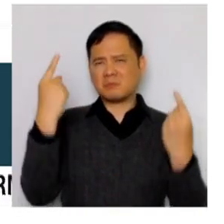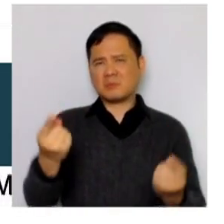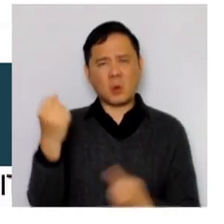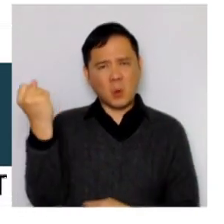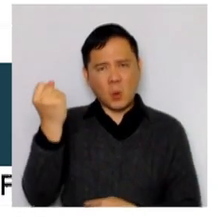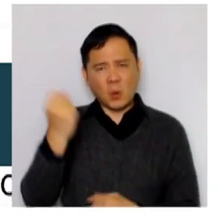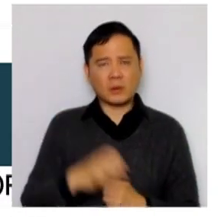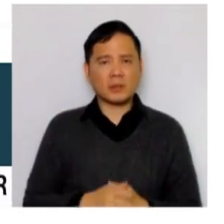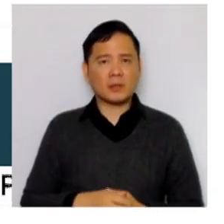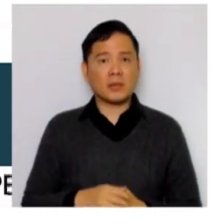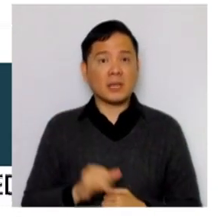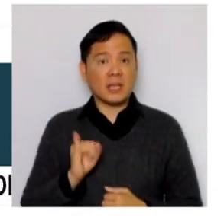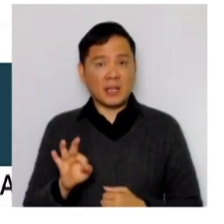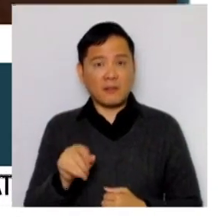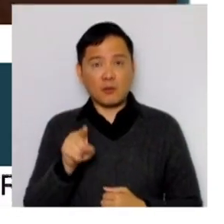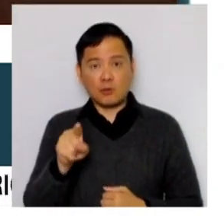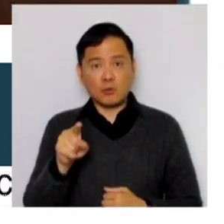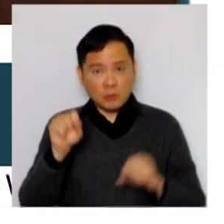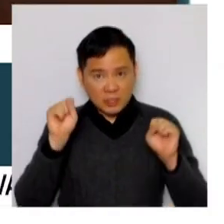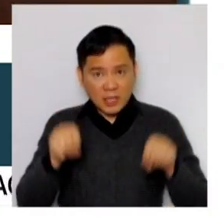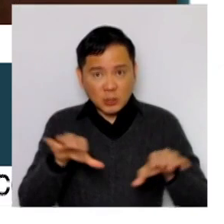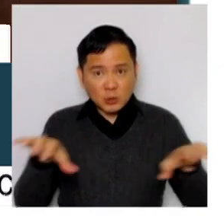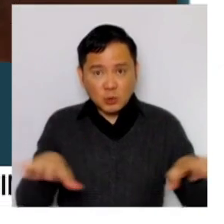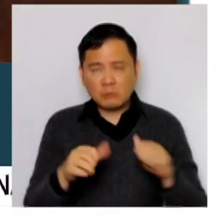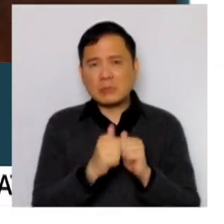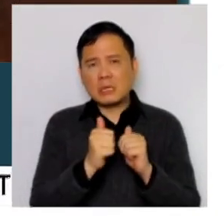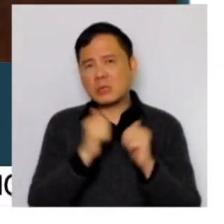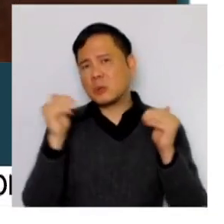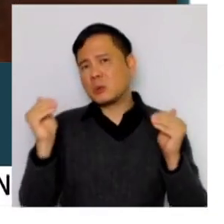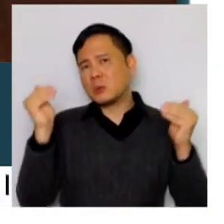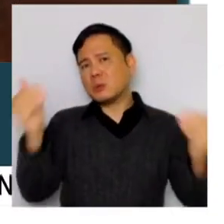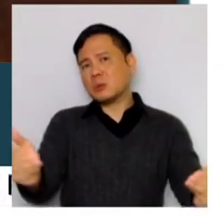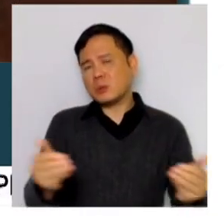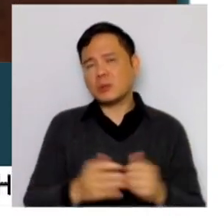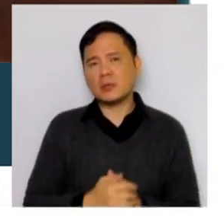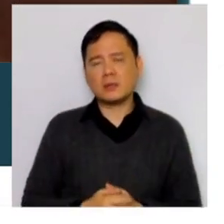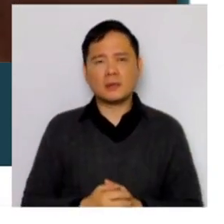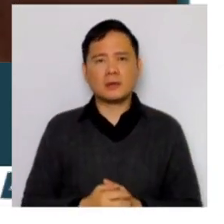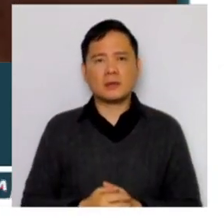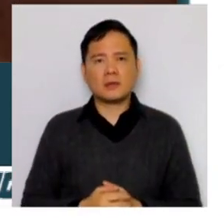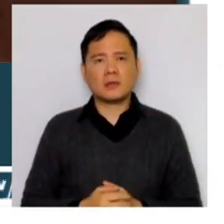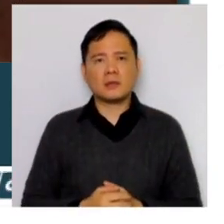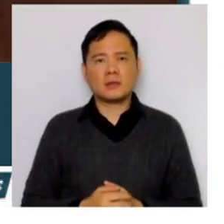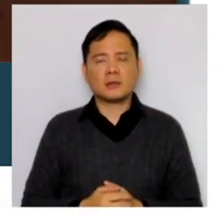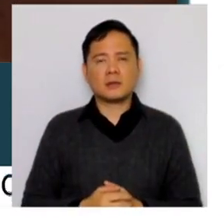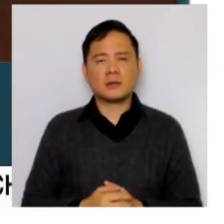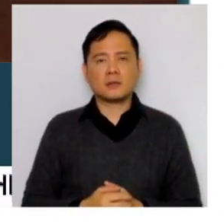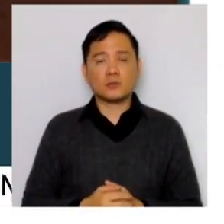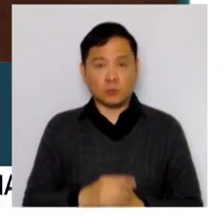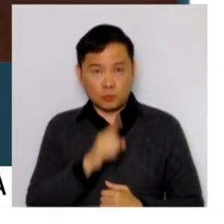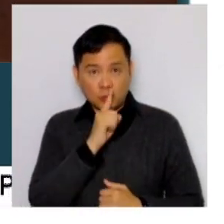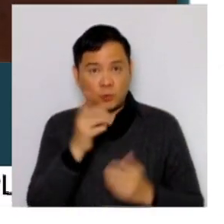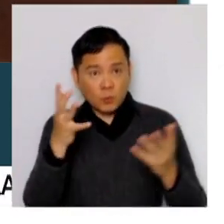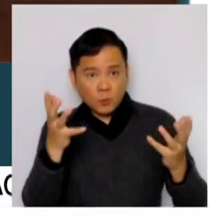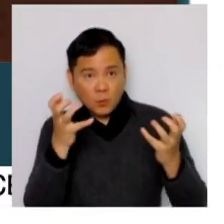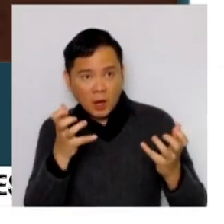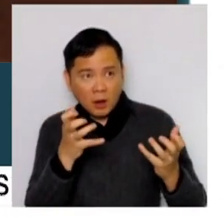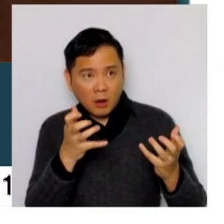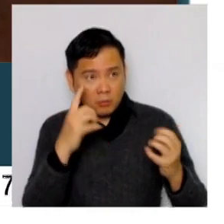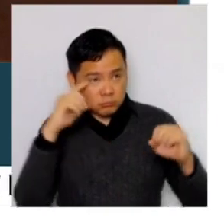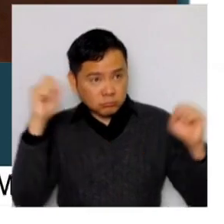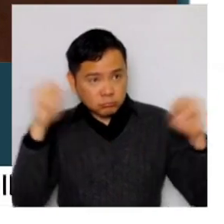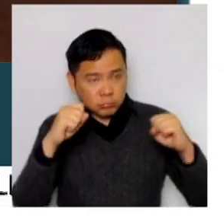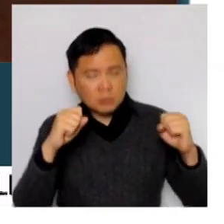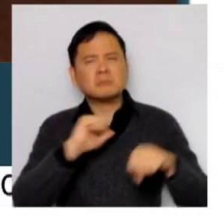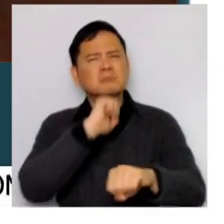a will, there is a way. Kung gusto talaga natin, if they want, sigurado talaga, call Congress to a special session and I can